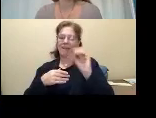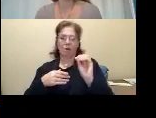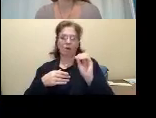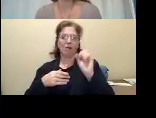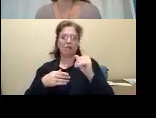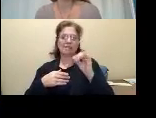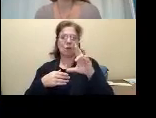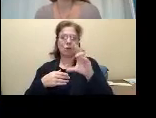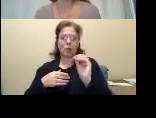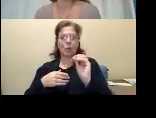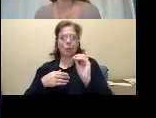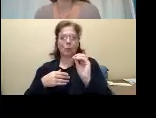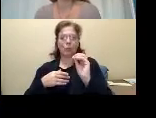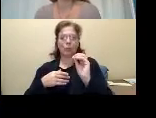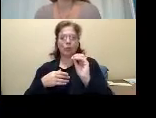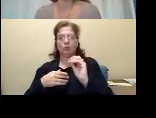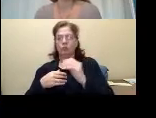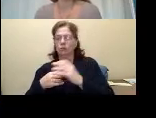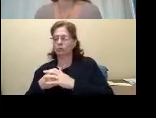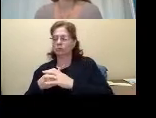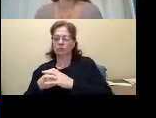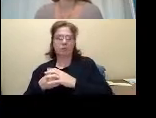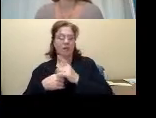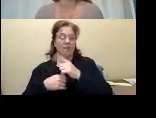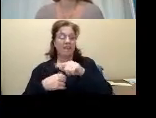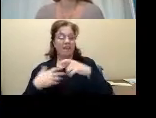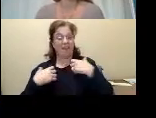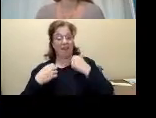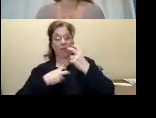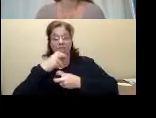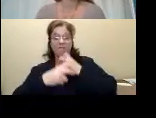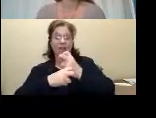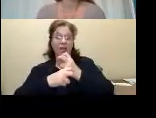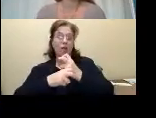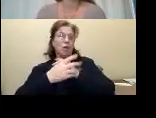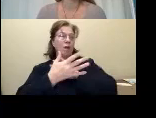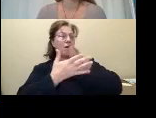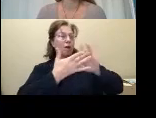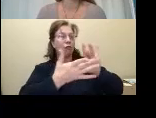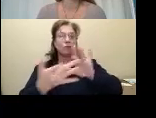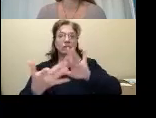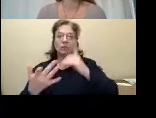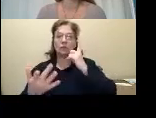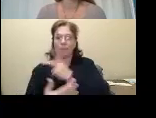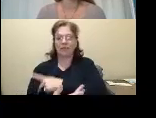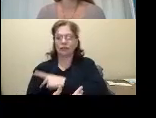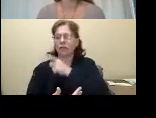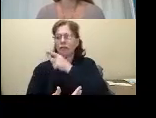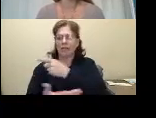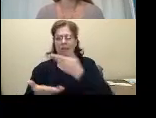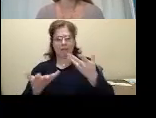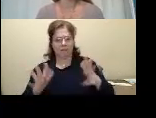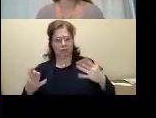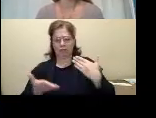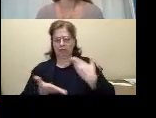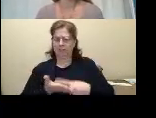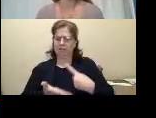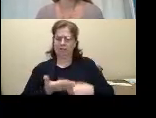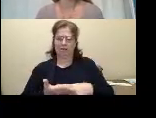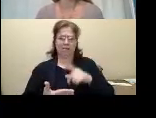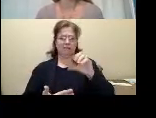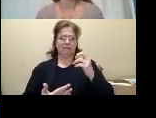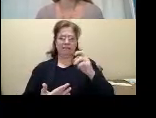and other ways where they're out there reaching out to patients. They are already talking about breast cancer and colon cancer screening.